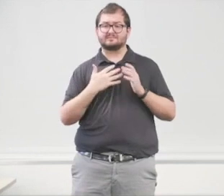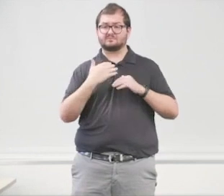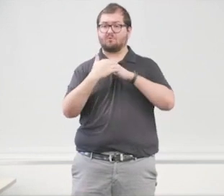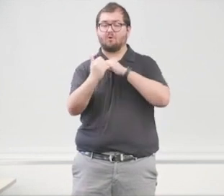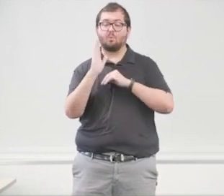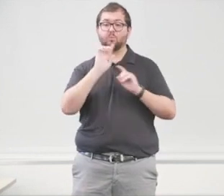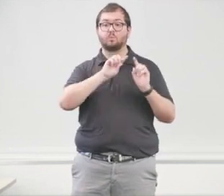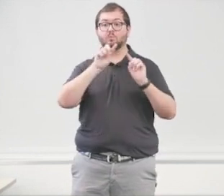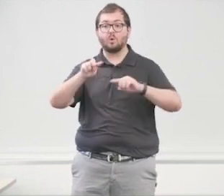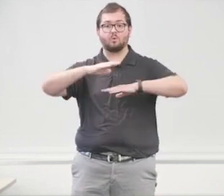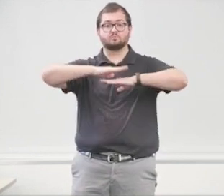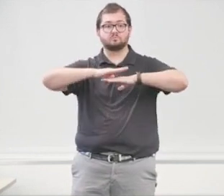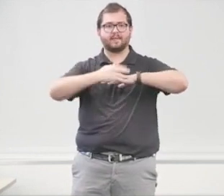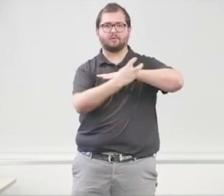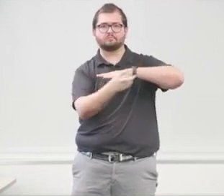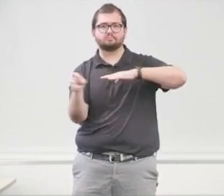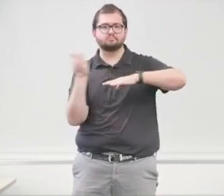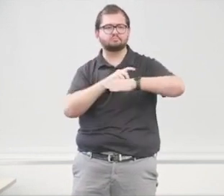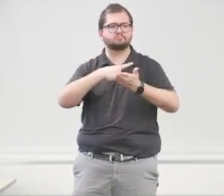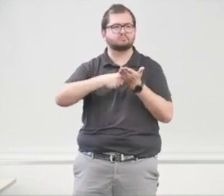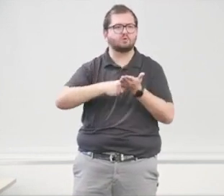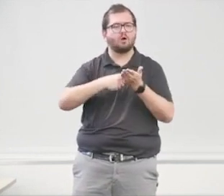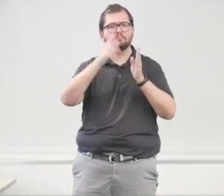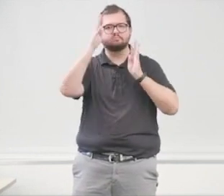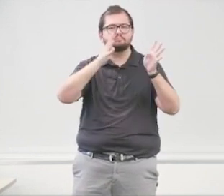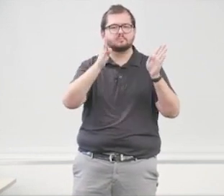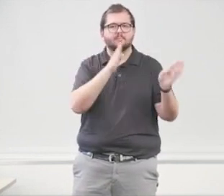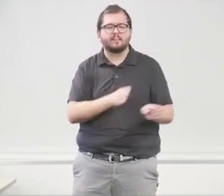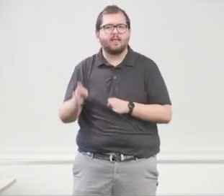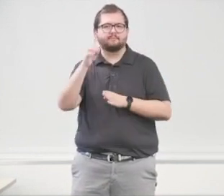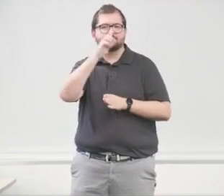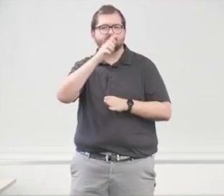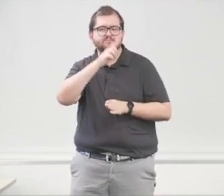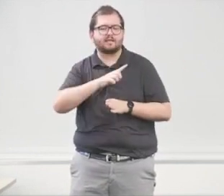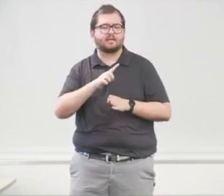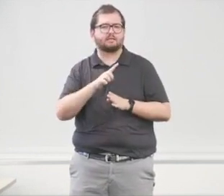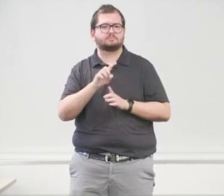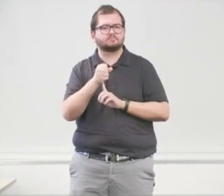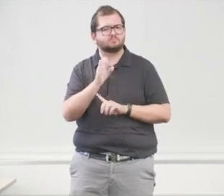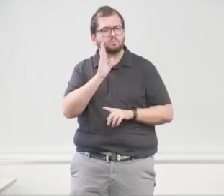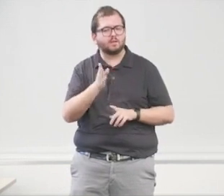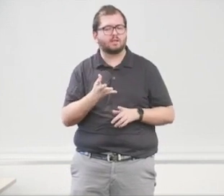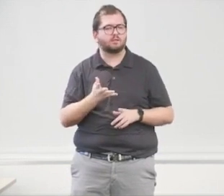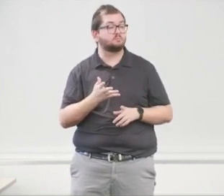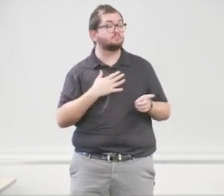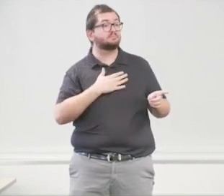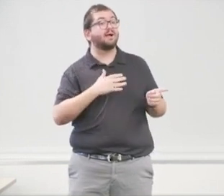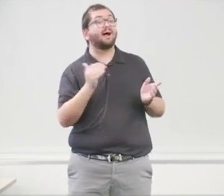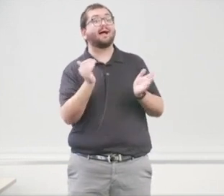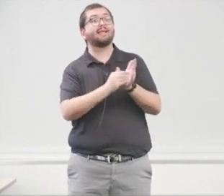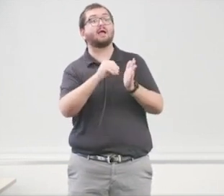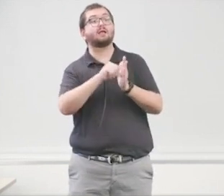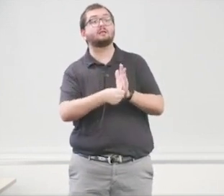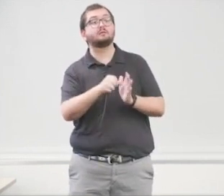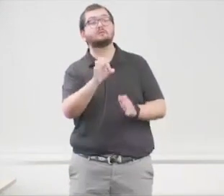plan. Let's test and train and exercise the same way we would for any of our other critical response efforts. Again, at no additional cost. At no additional